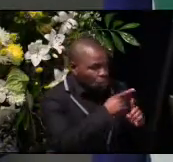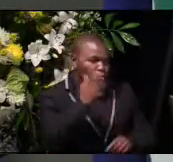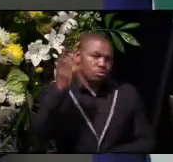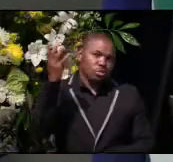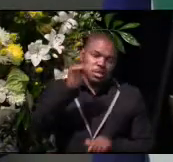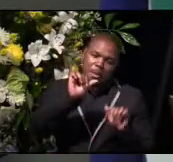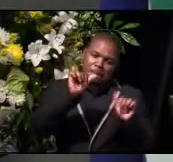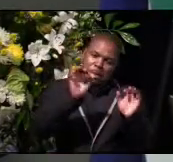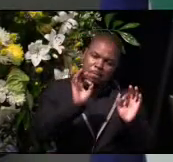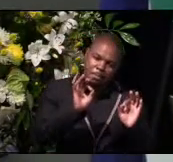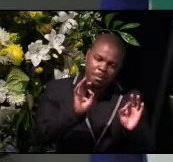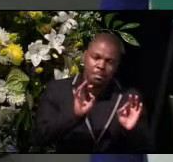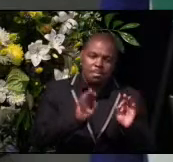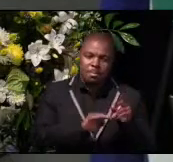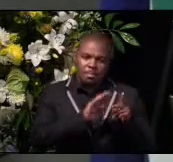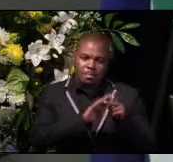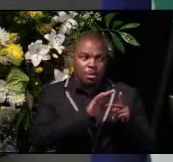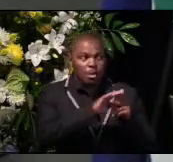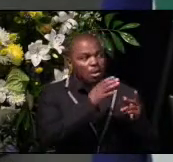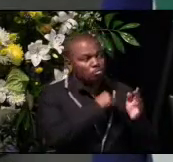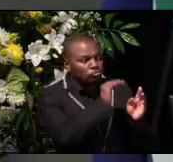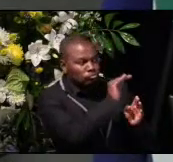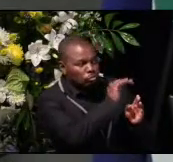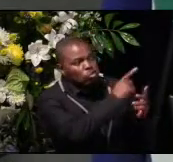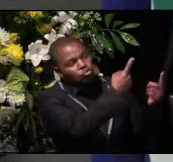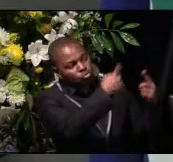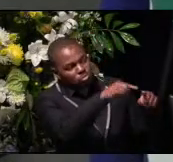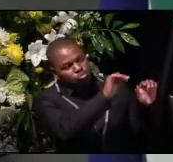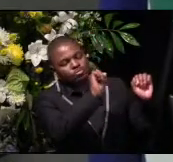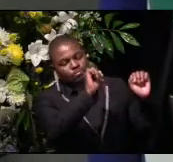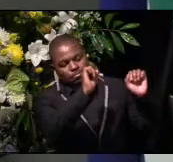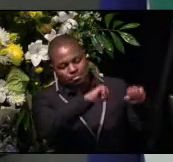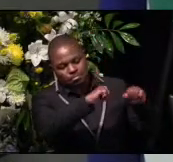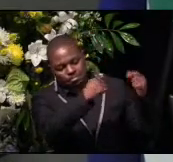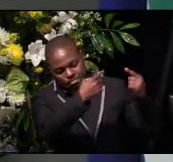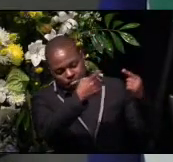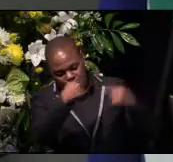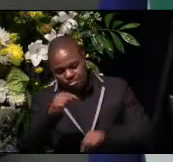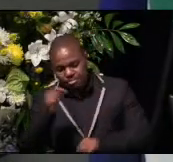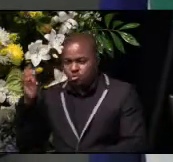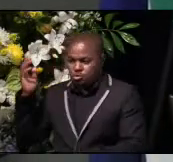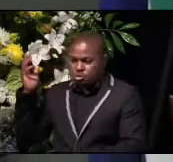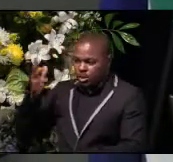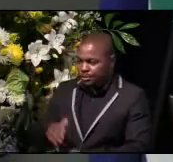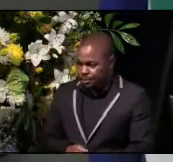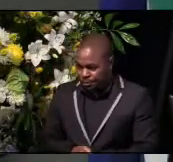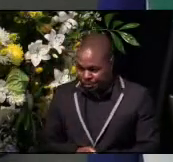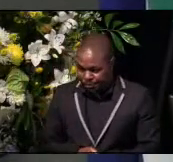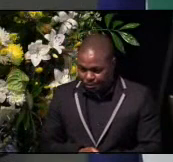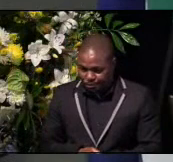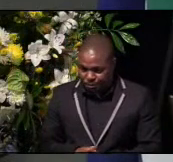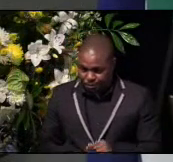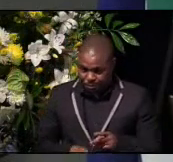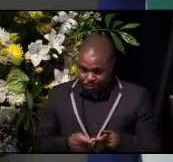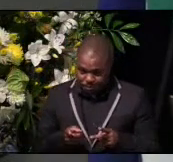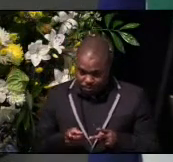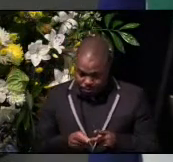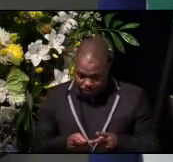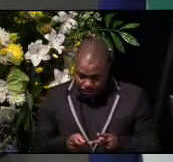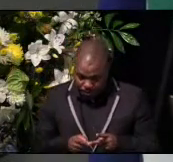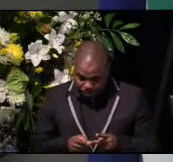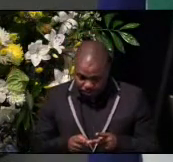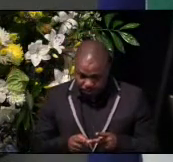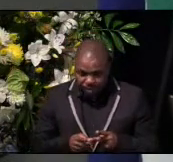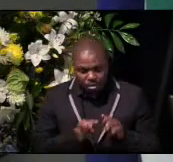good lecture and for agreeing to come and present this lecture um to all other